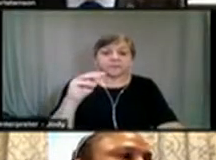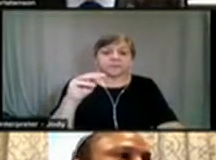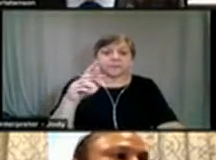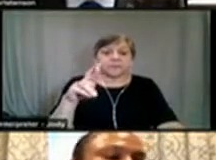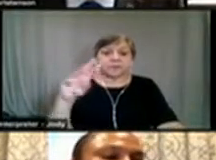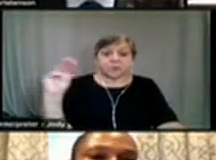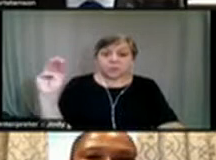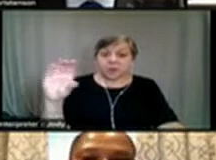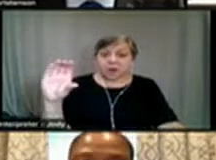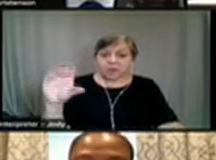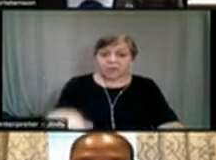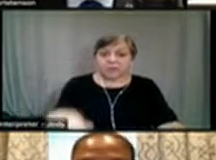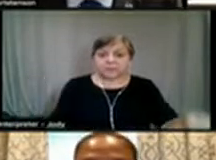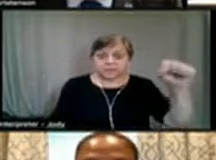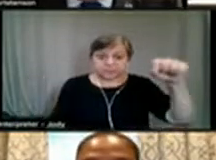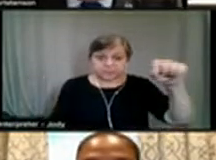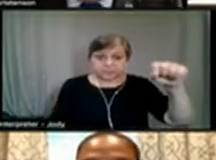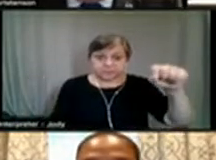McCarthy. Yes.